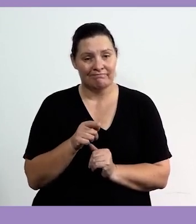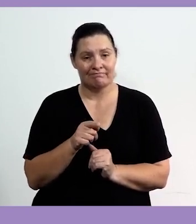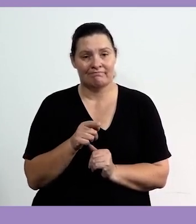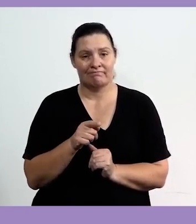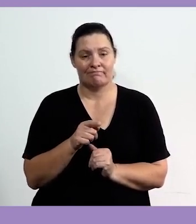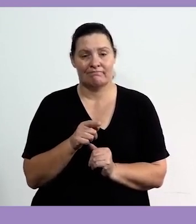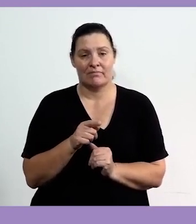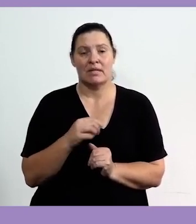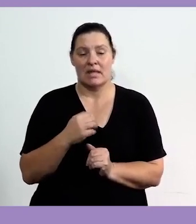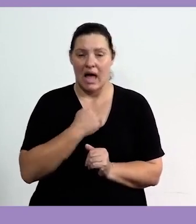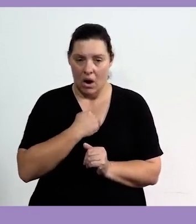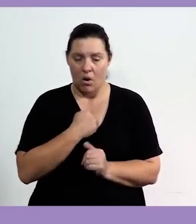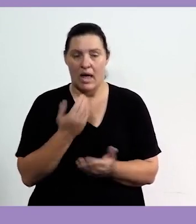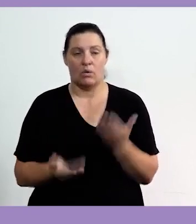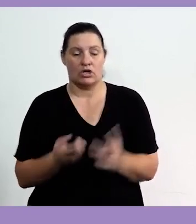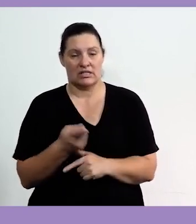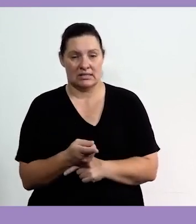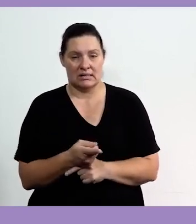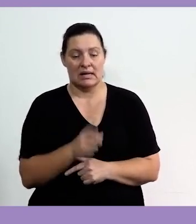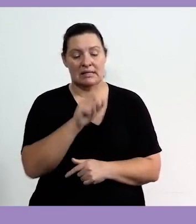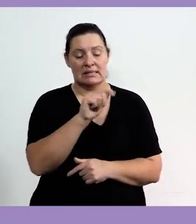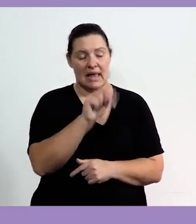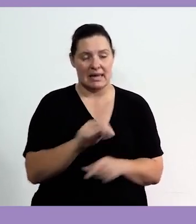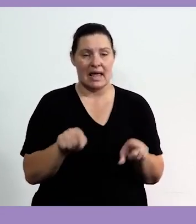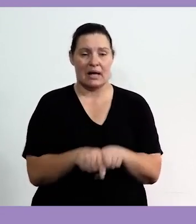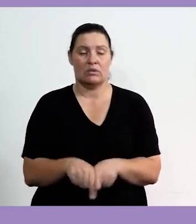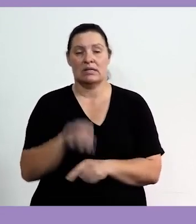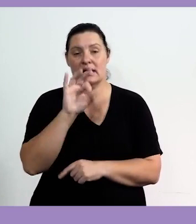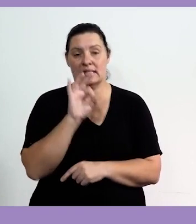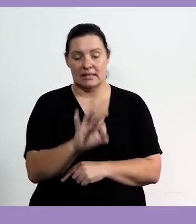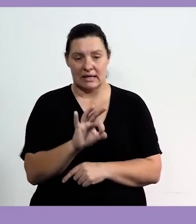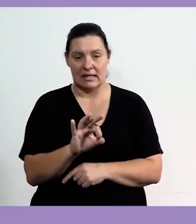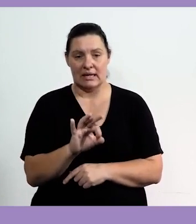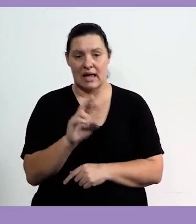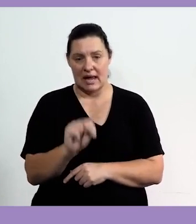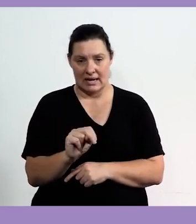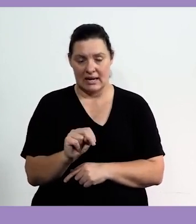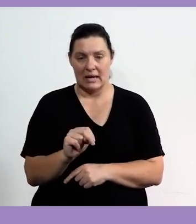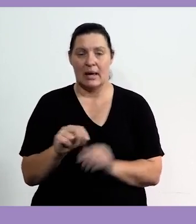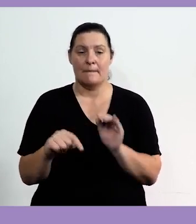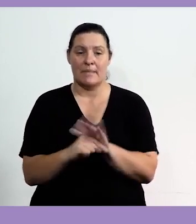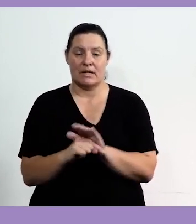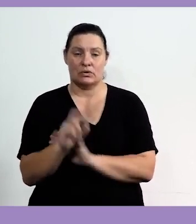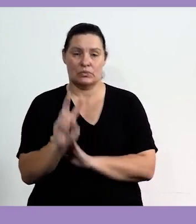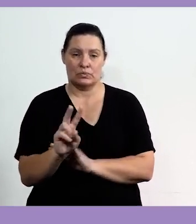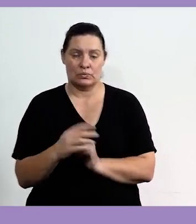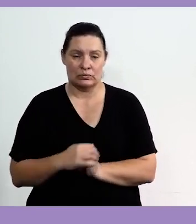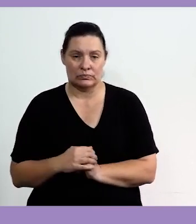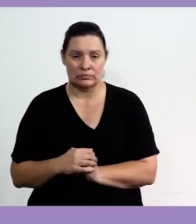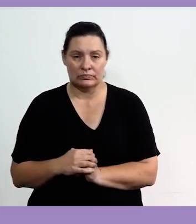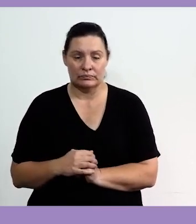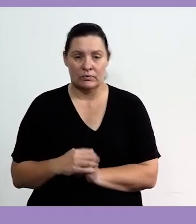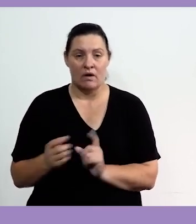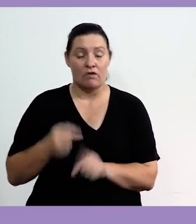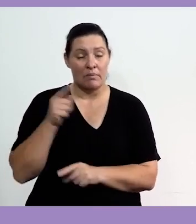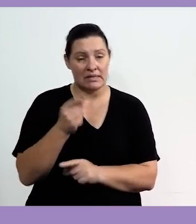actually our equation, which is Tn is equals to 3n minus